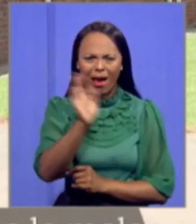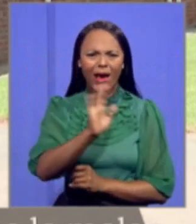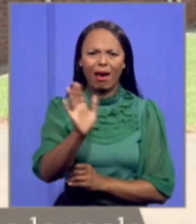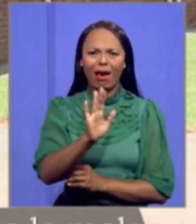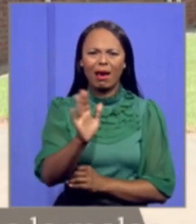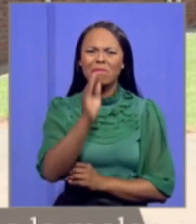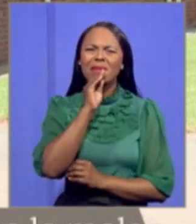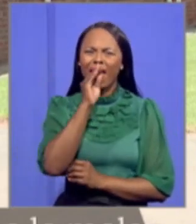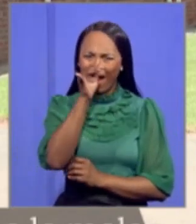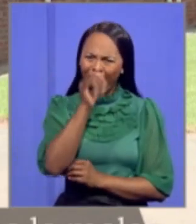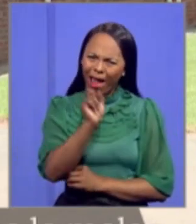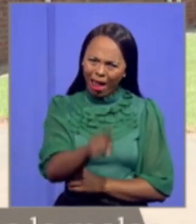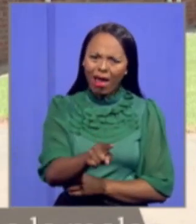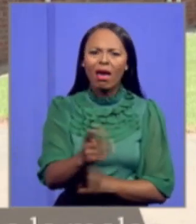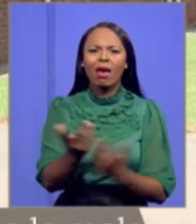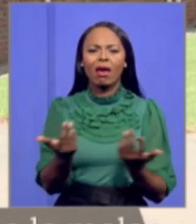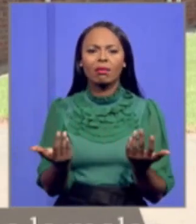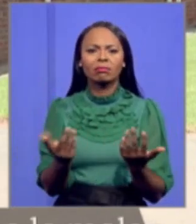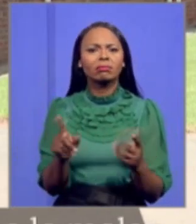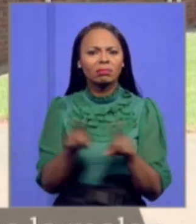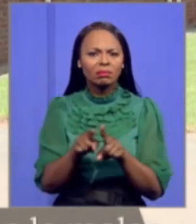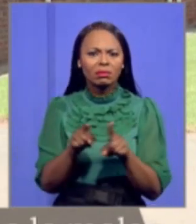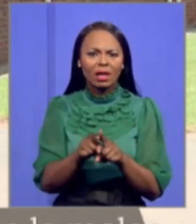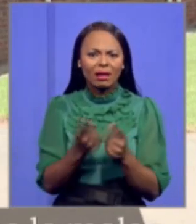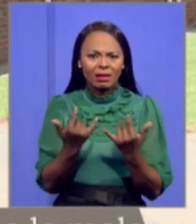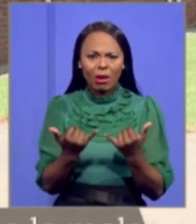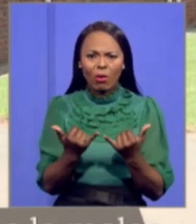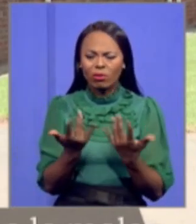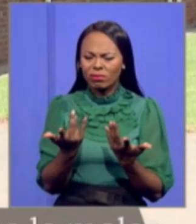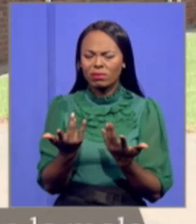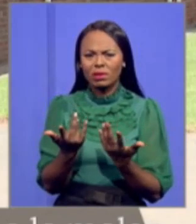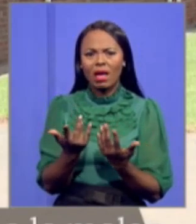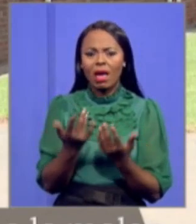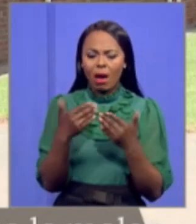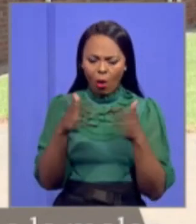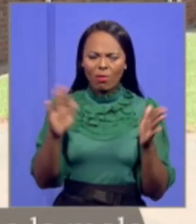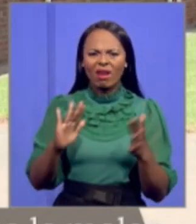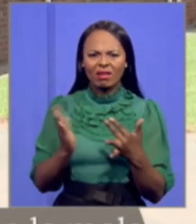ke criminality and ke ho re butse case